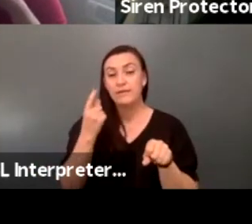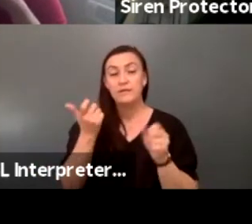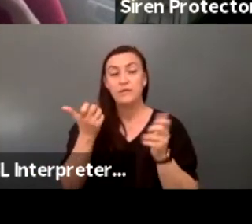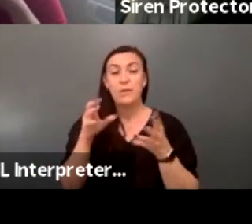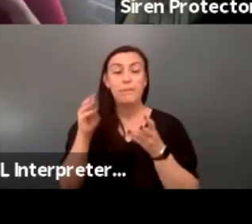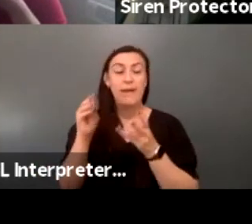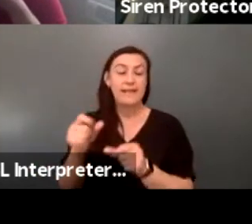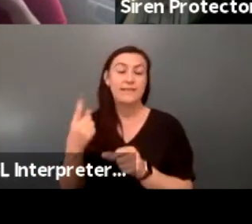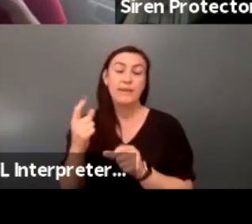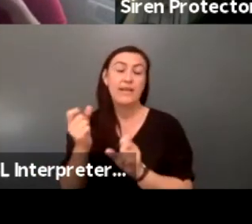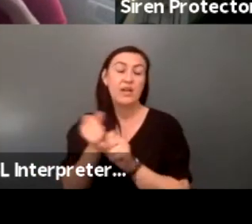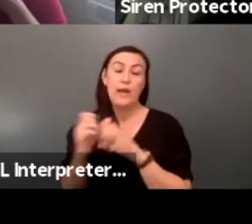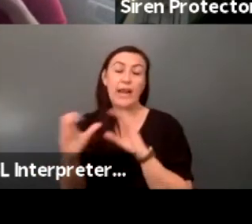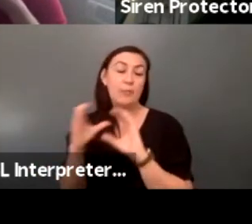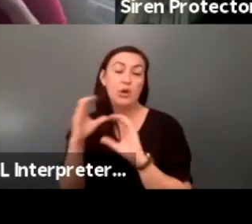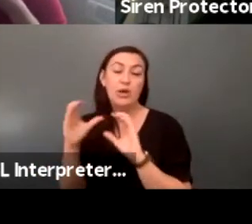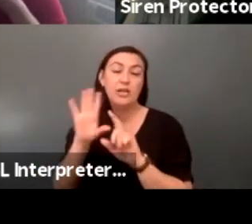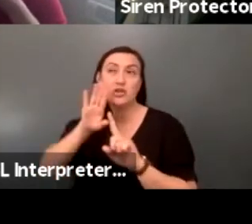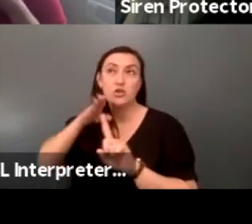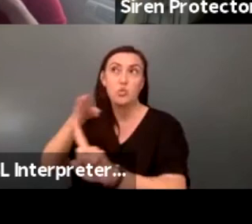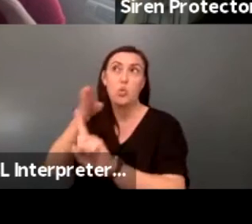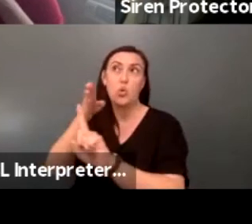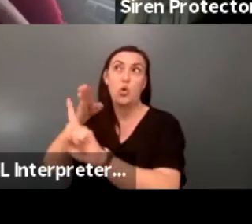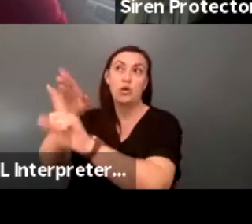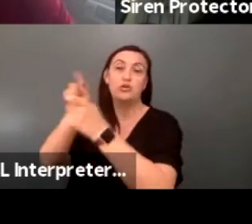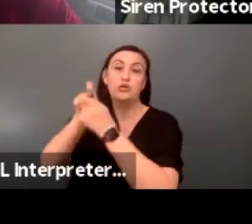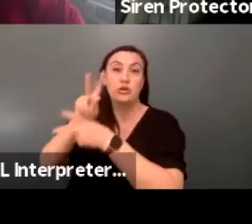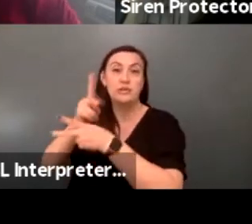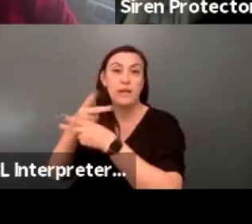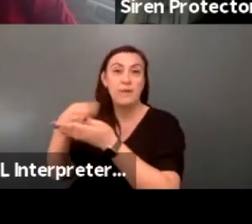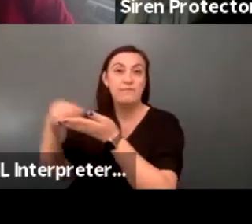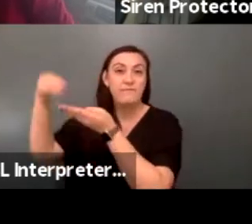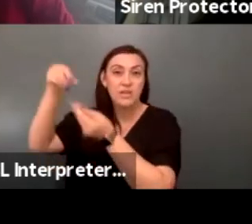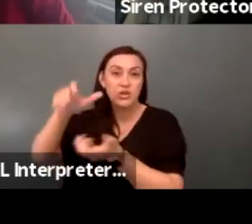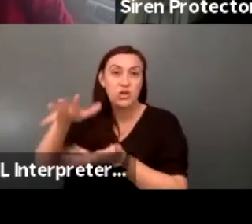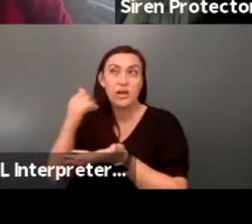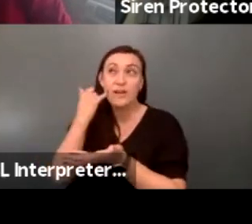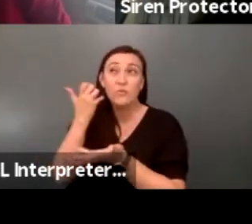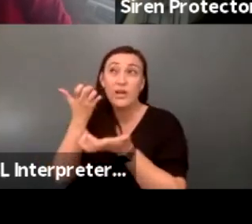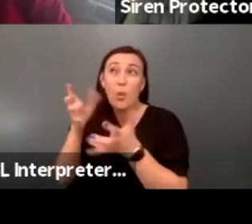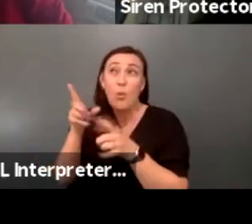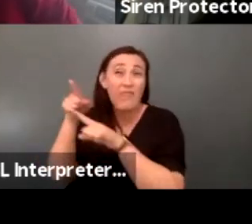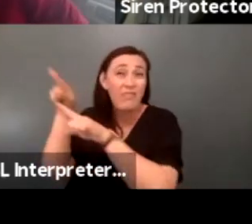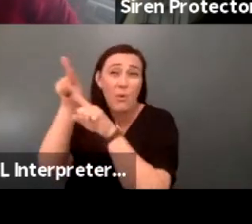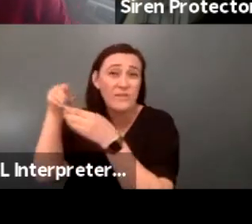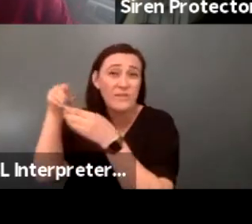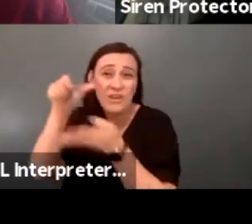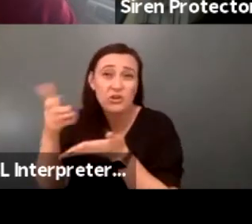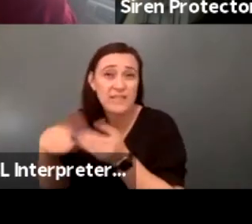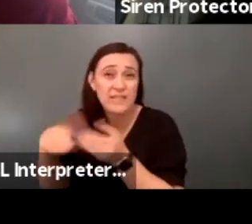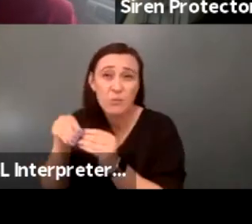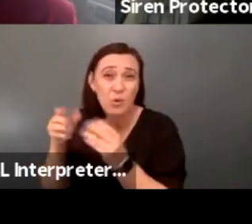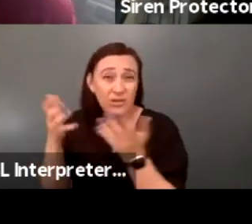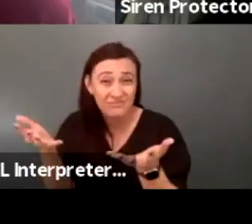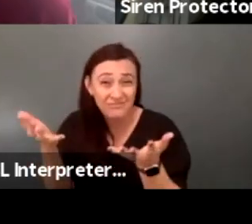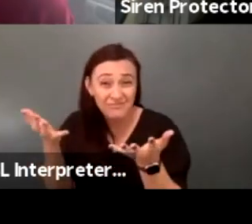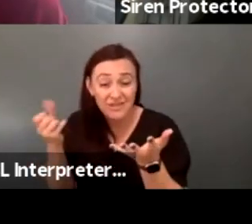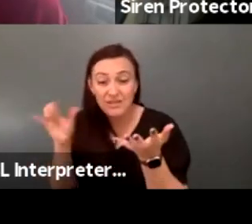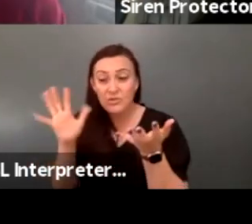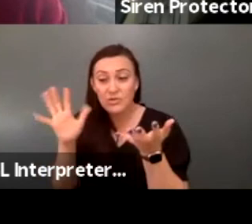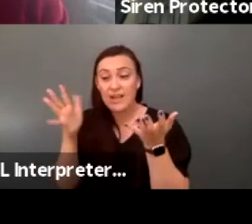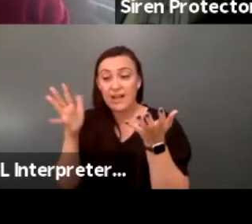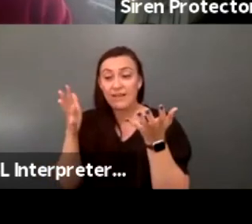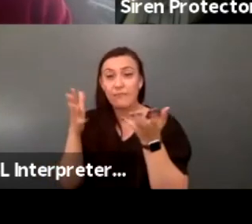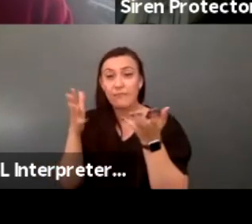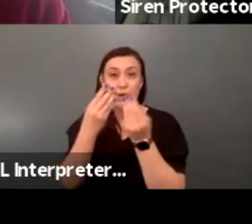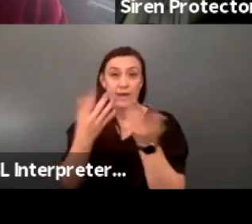create communications towards a certain type of funder if that's a funder we don't even want anymore, you know? So I just sort of putting that out